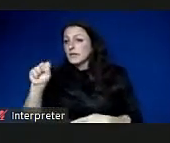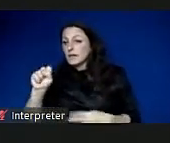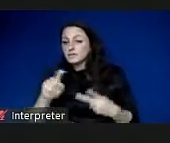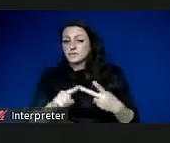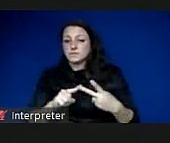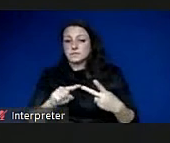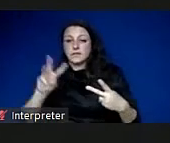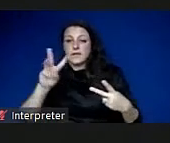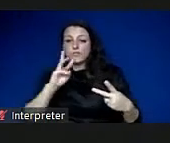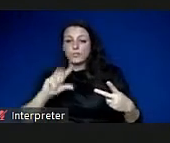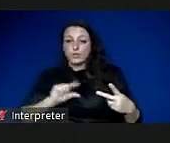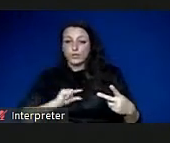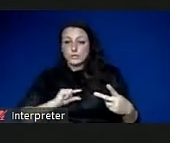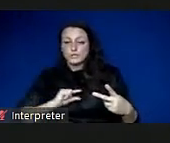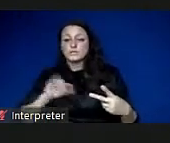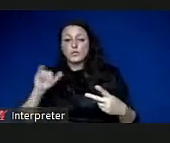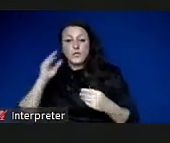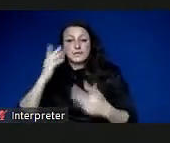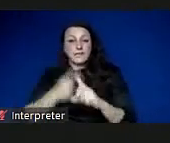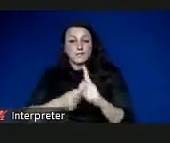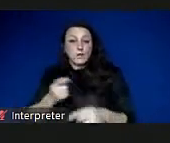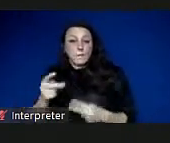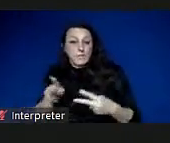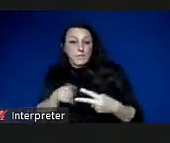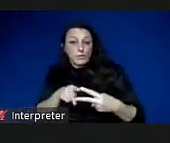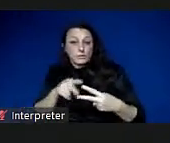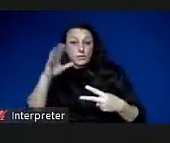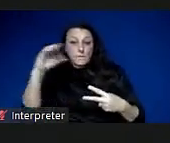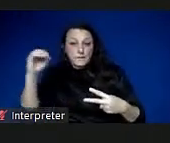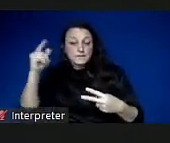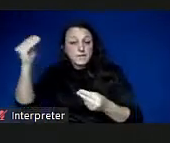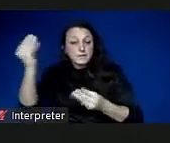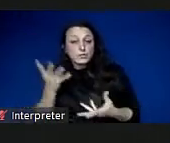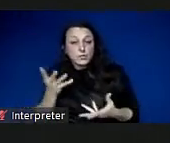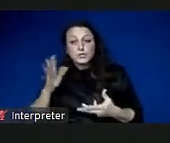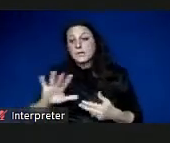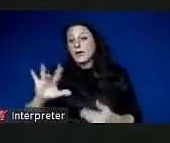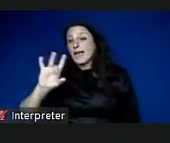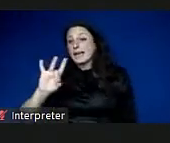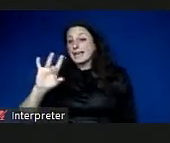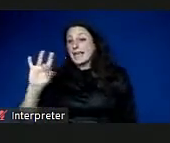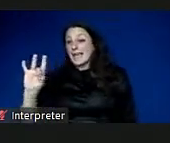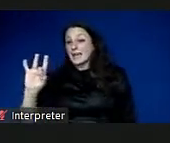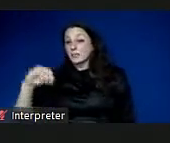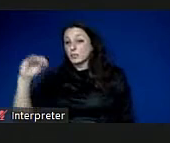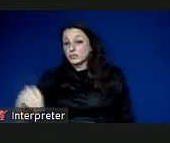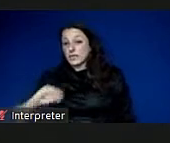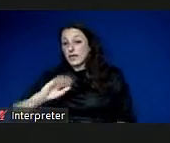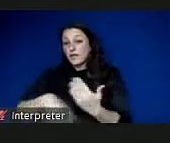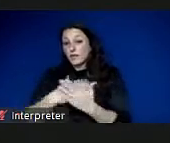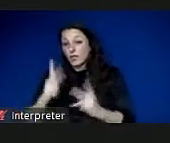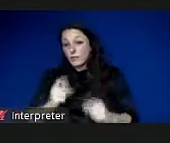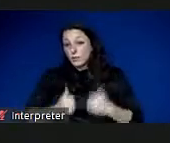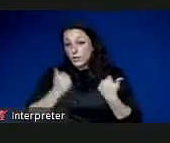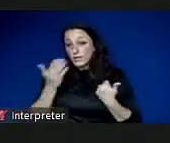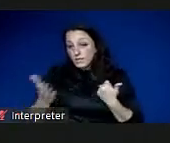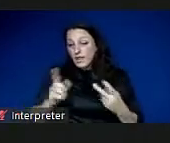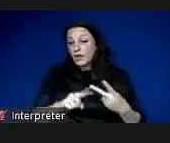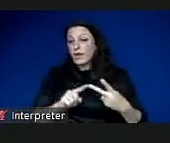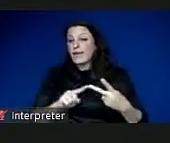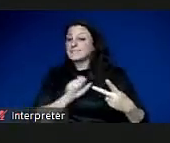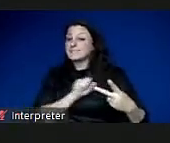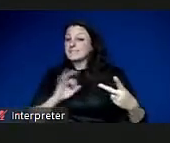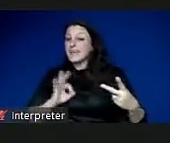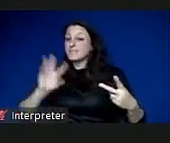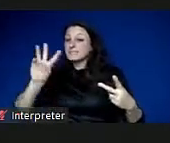And so the data comes from them. And what they've told us is that approximately 88% of residents and 66% of staff have